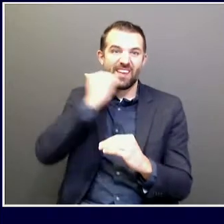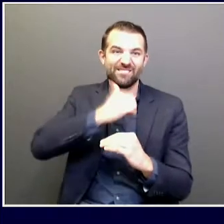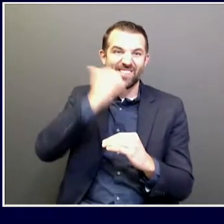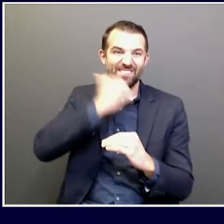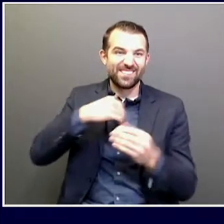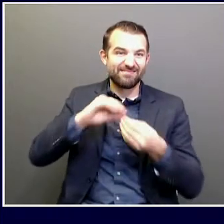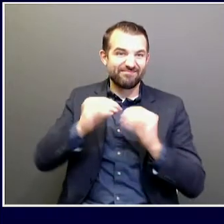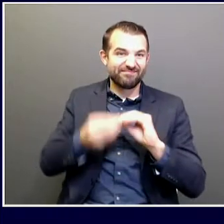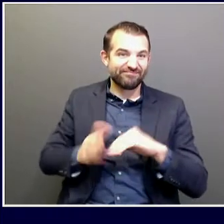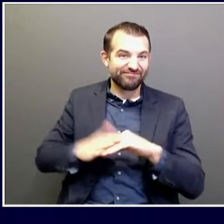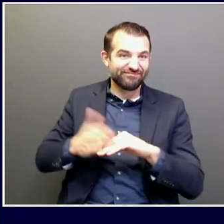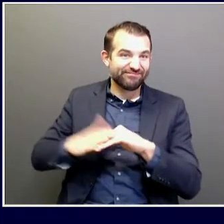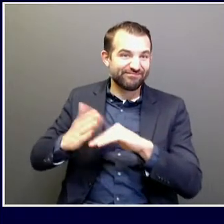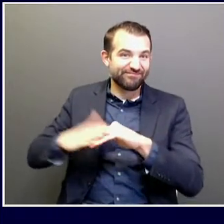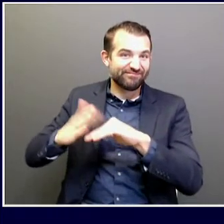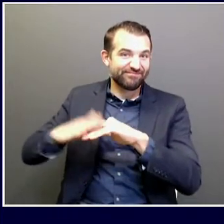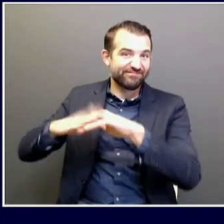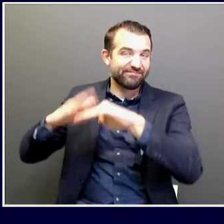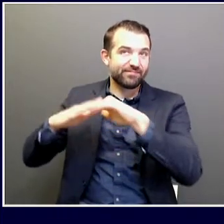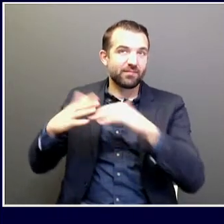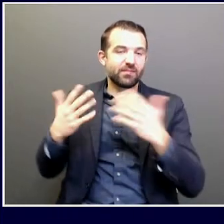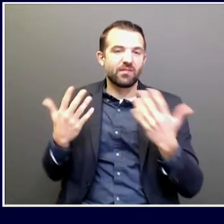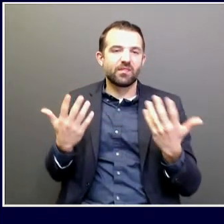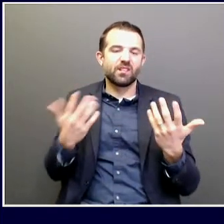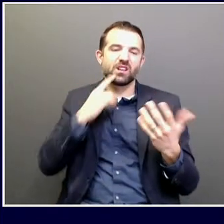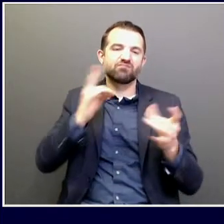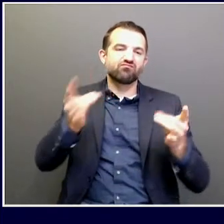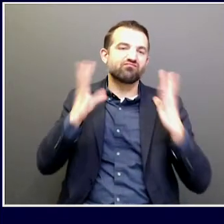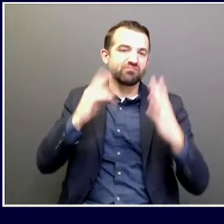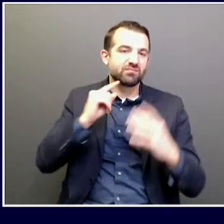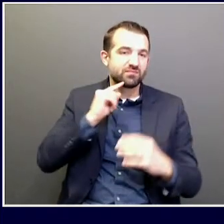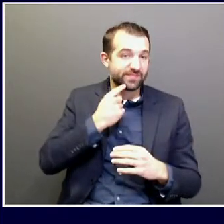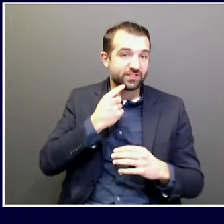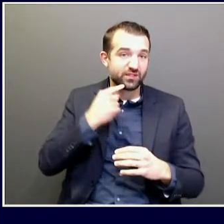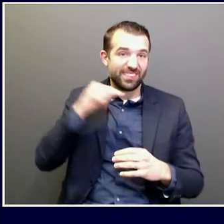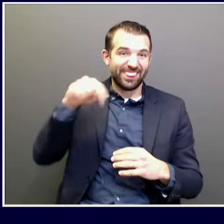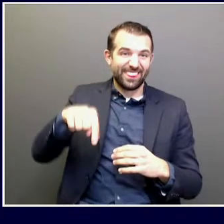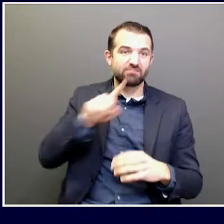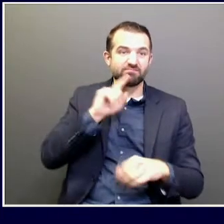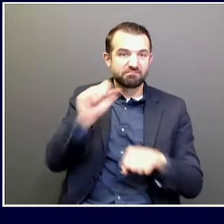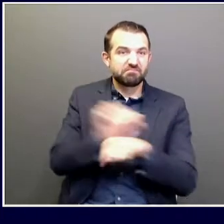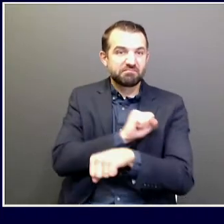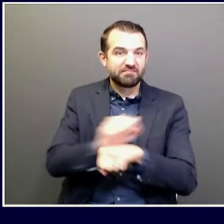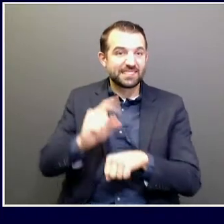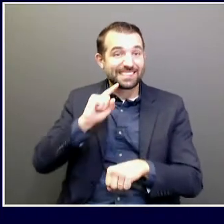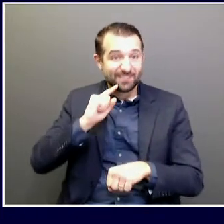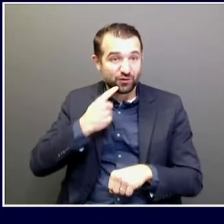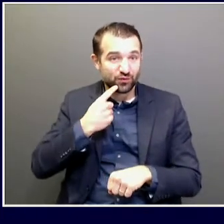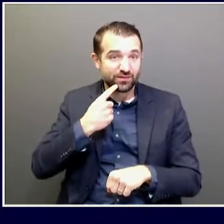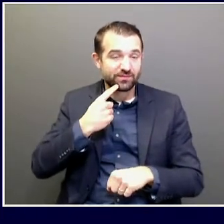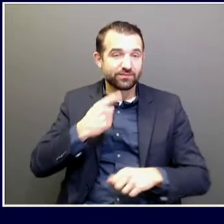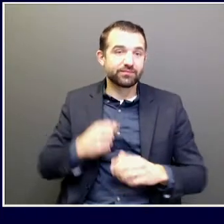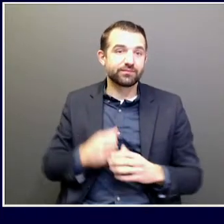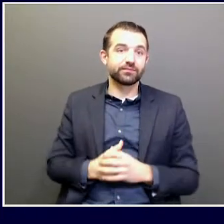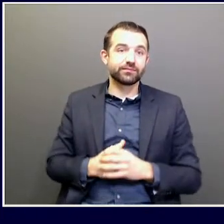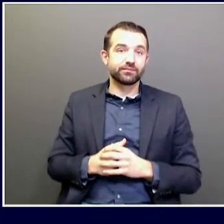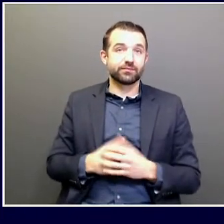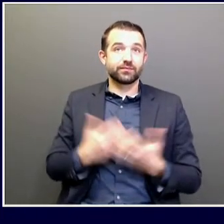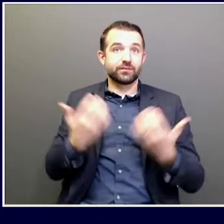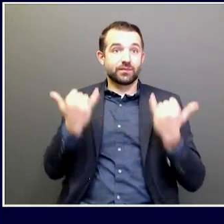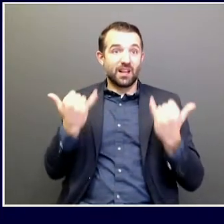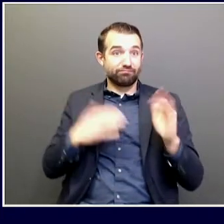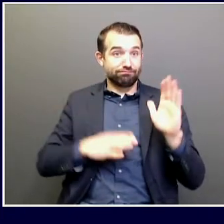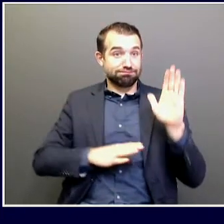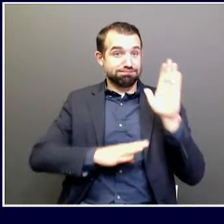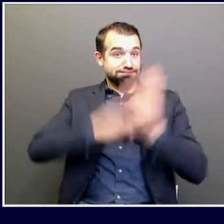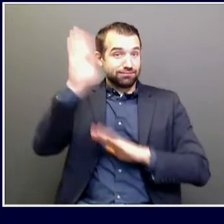principal indicator of the severity of the COVID-19 pandemic in Maine. The pandemic is at its peak, and we expect